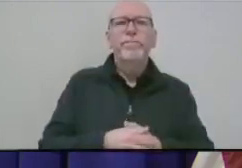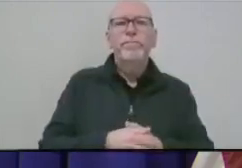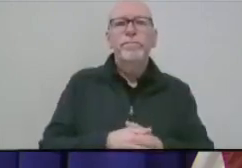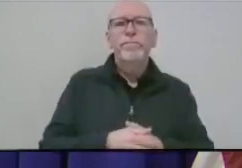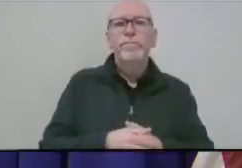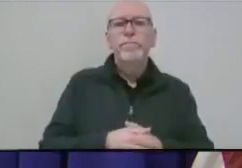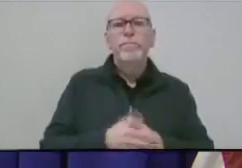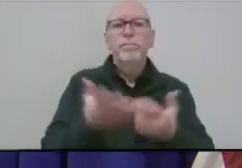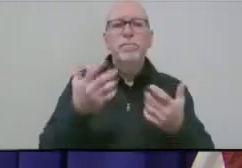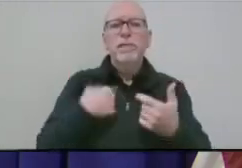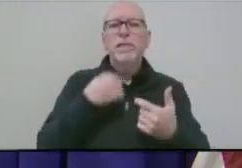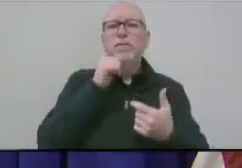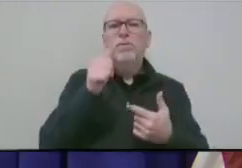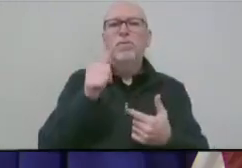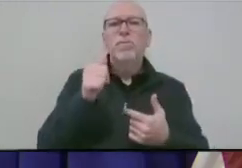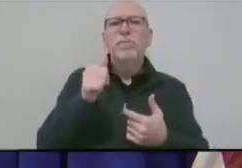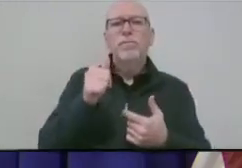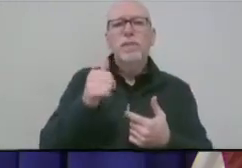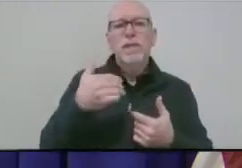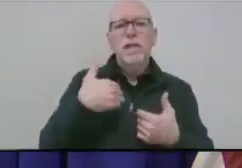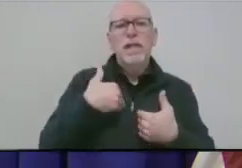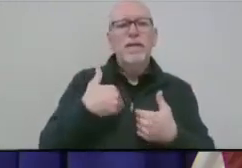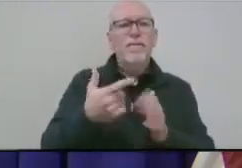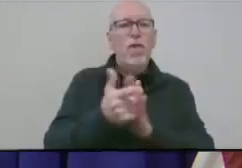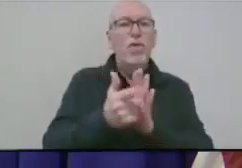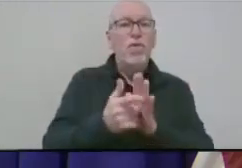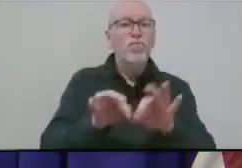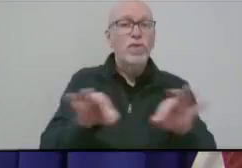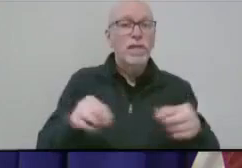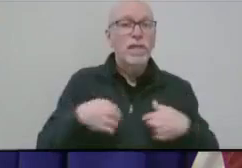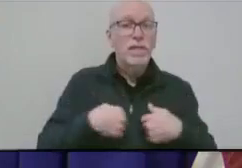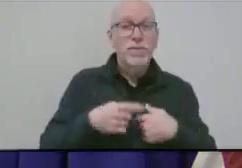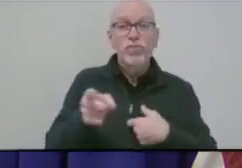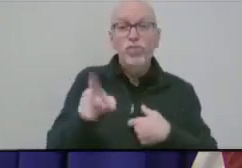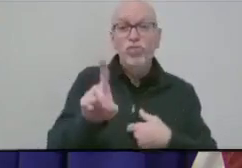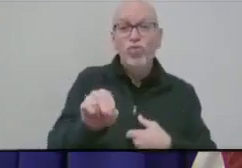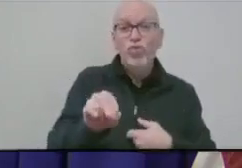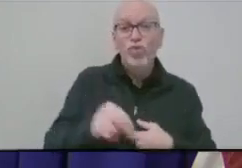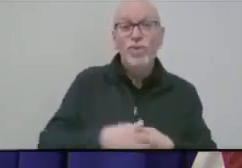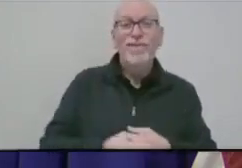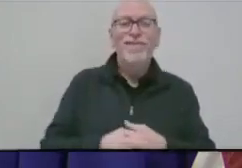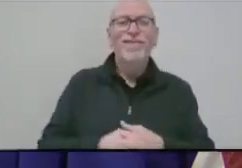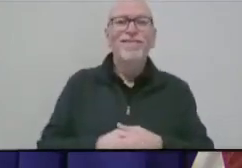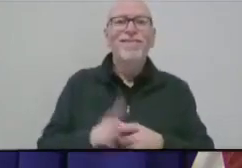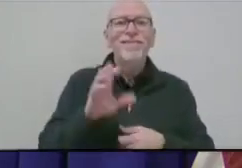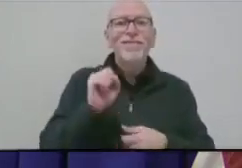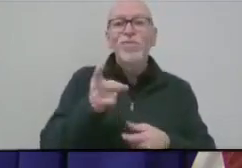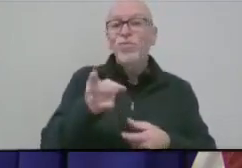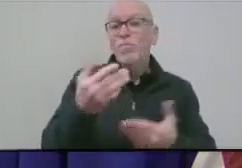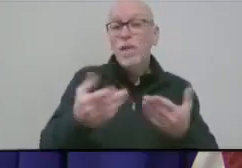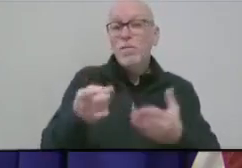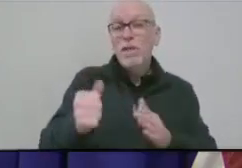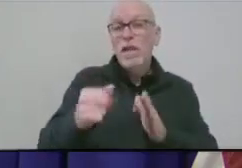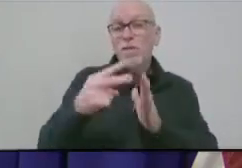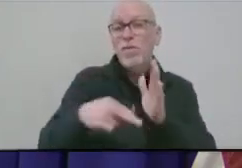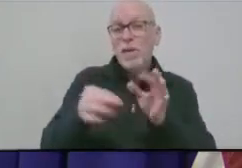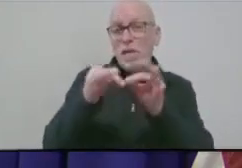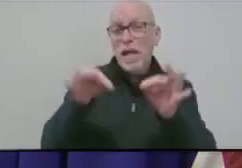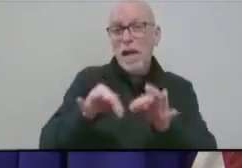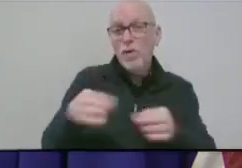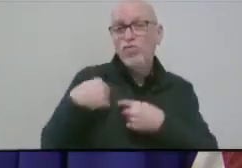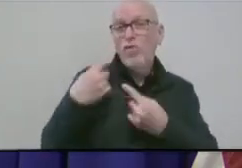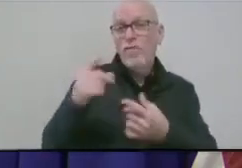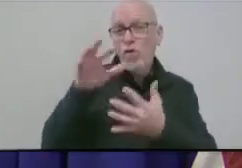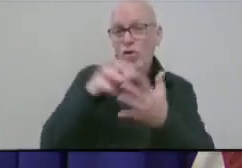Again, I don't have a law degree, Abdul. You do, so you might be able to read the language thus far.